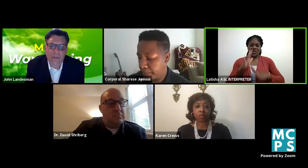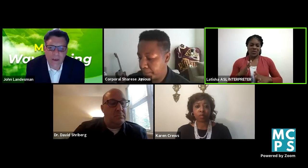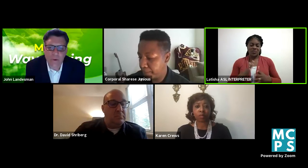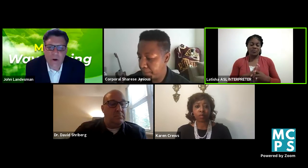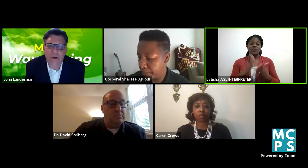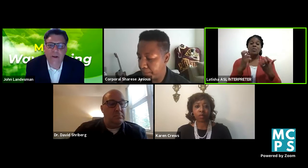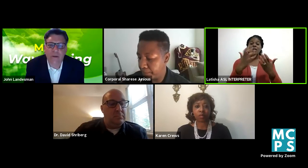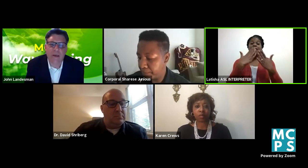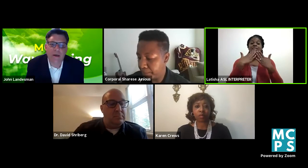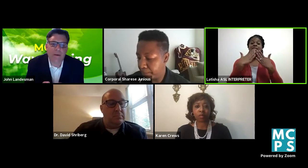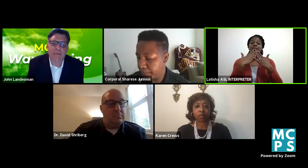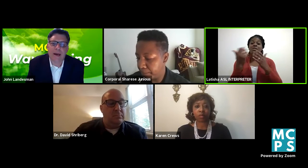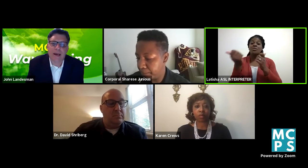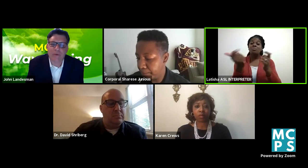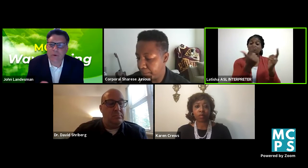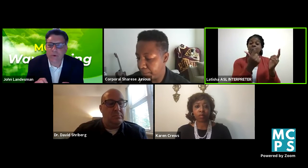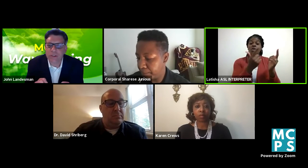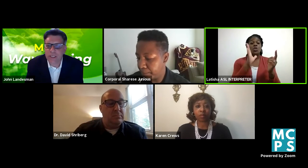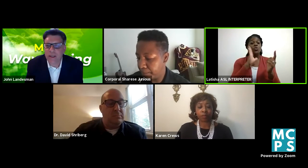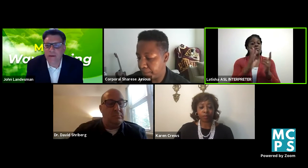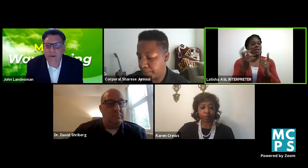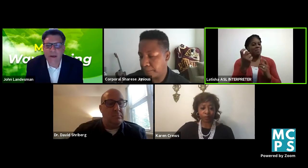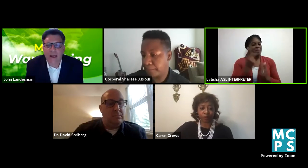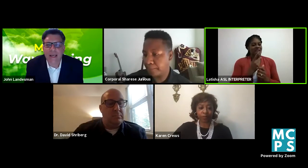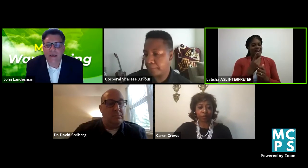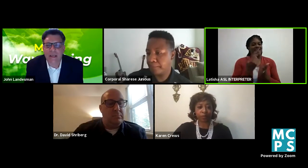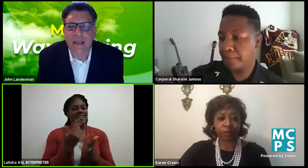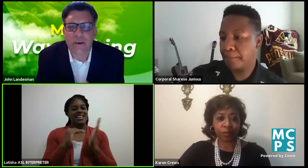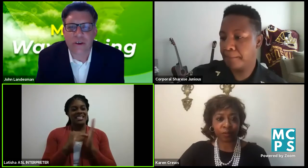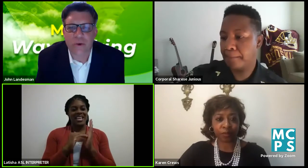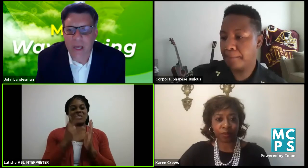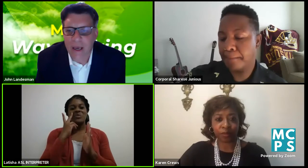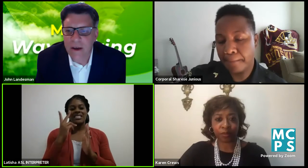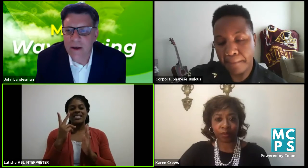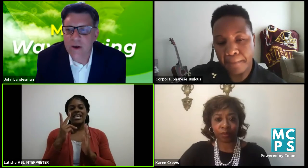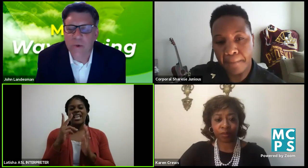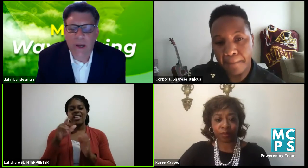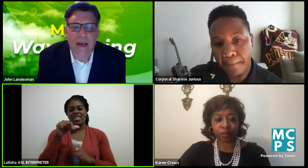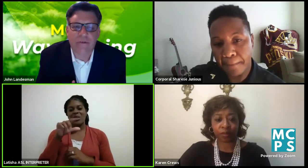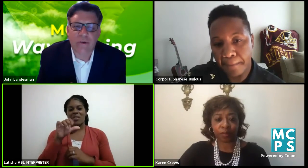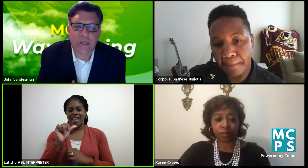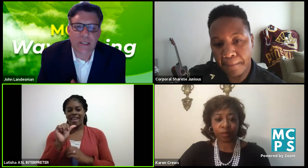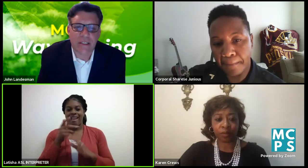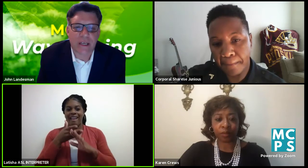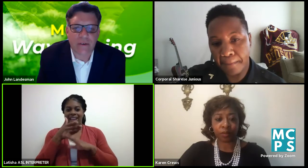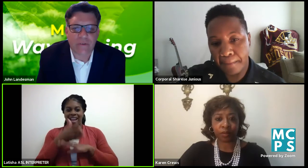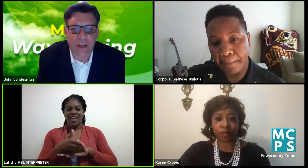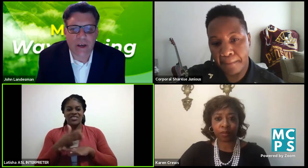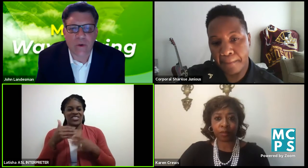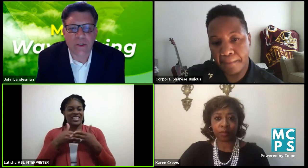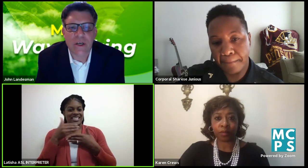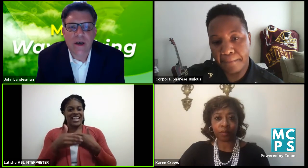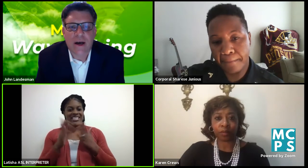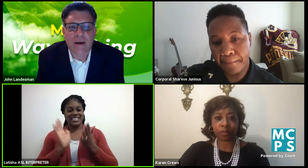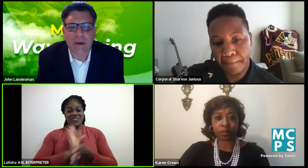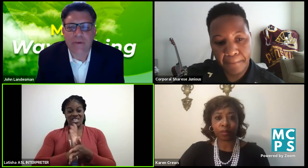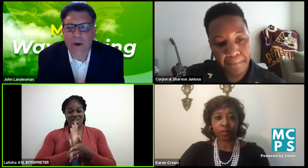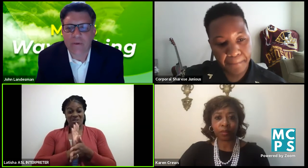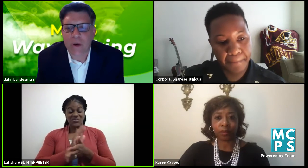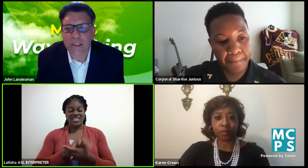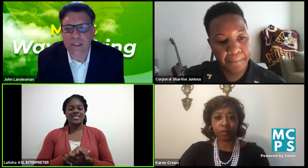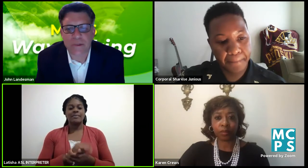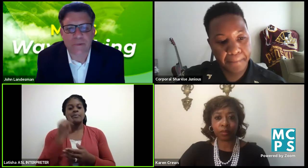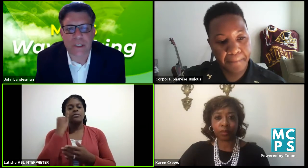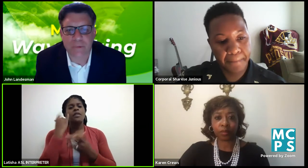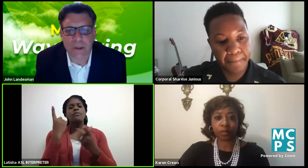want to thank you all. You're going to be coming back. Everyone will see them again in our Q&A right after this next set of videos. If you